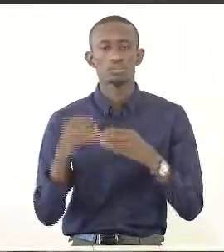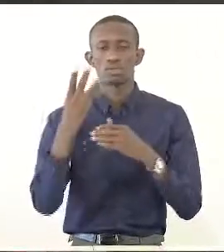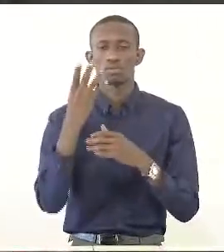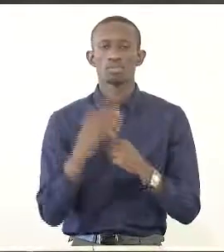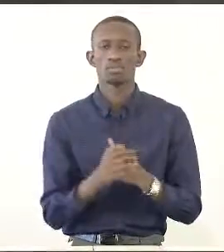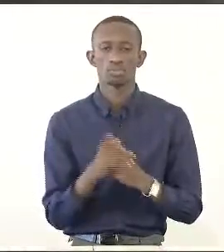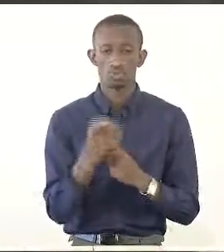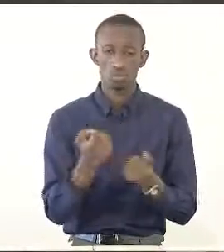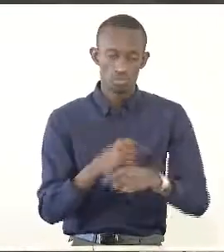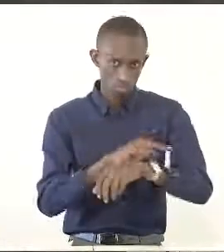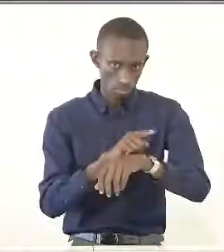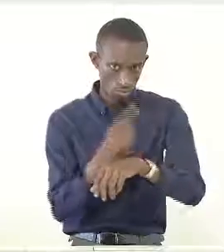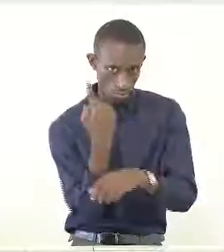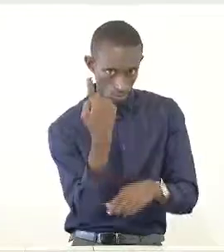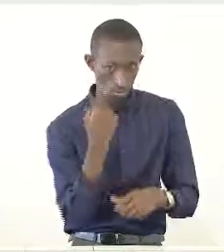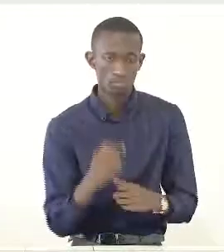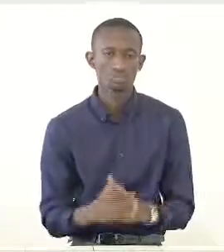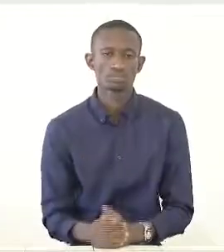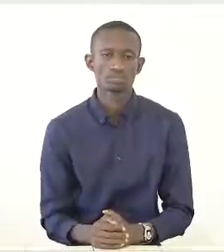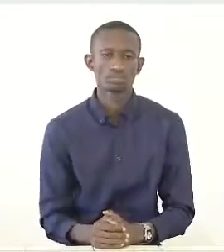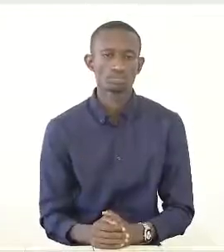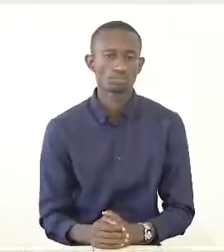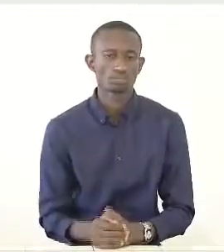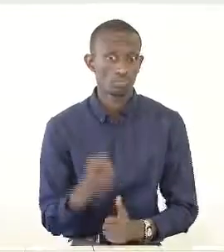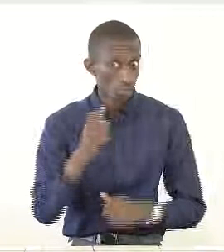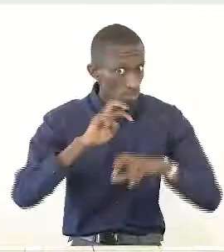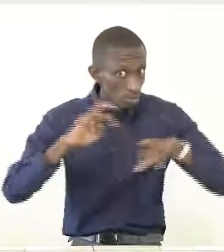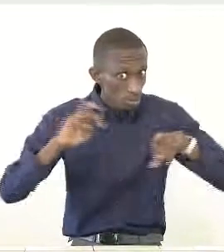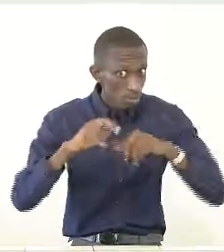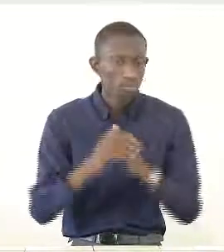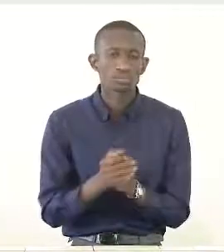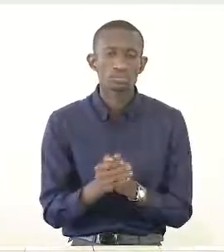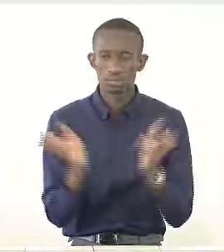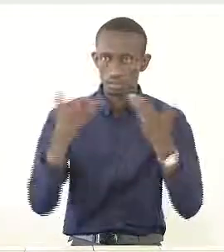1 minute to find those integrals.